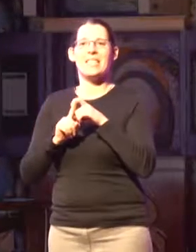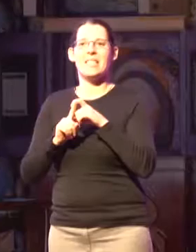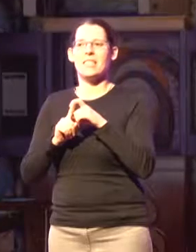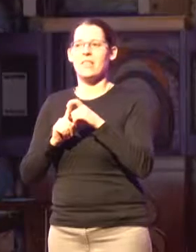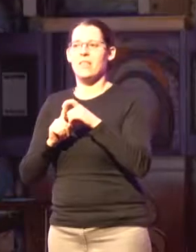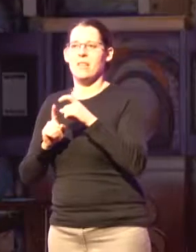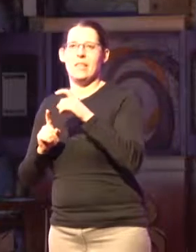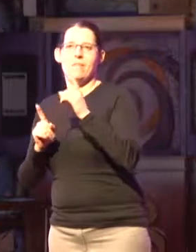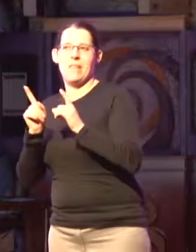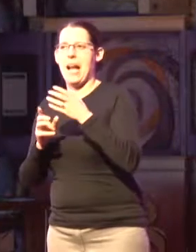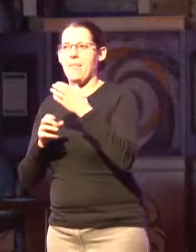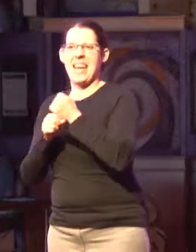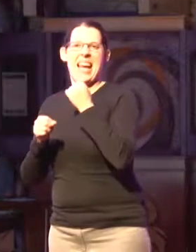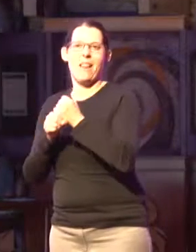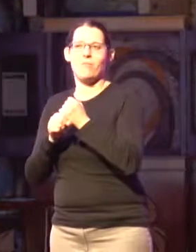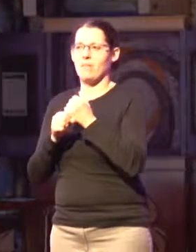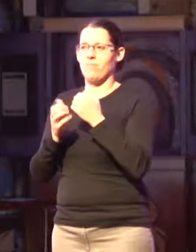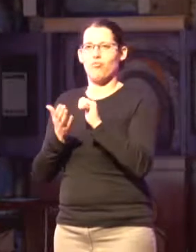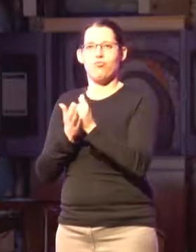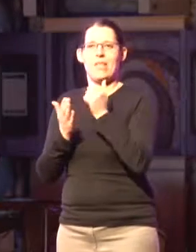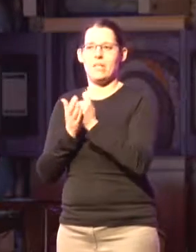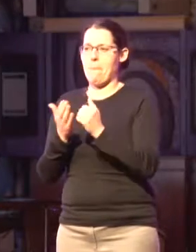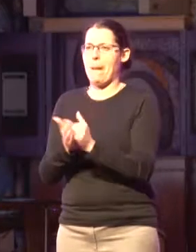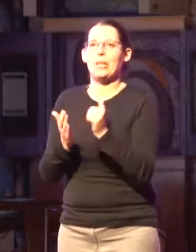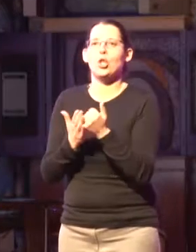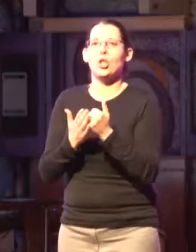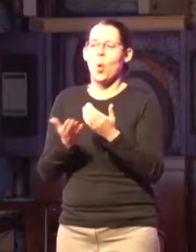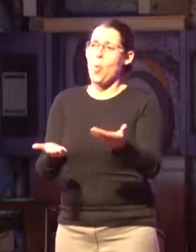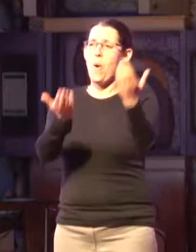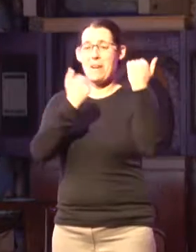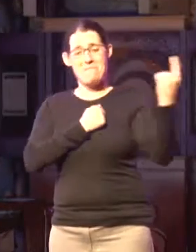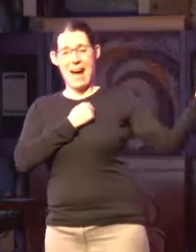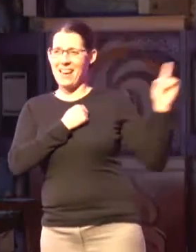in the program. So welcome back to the stage, Bronwyn, to present this award.